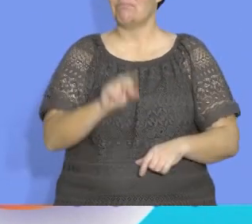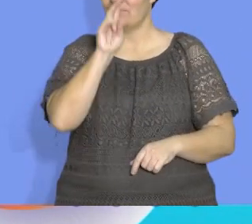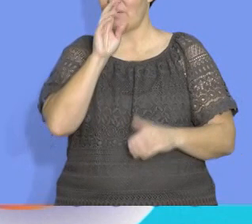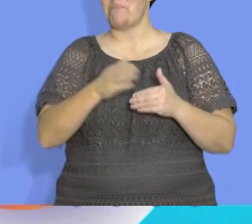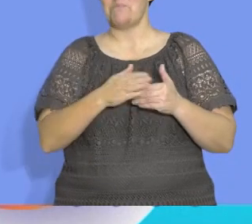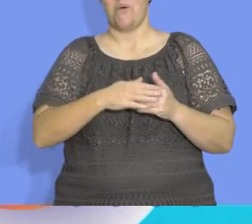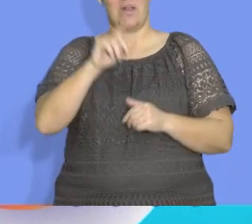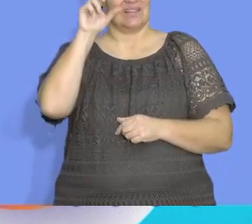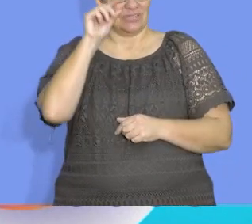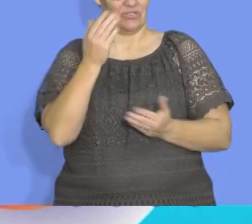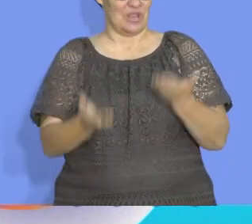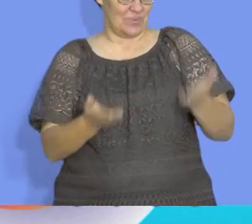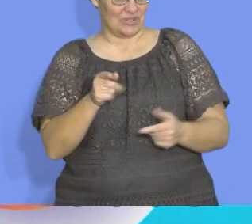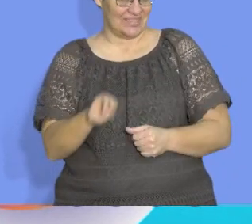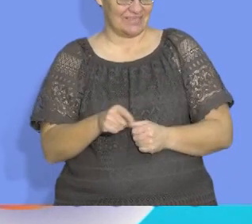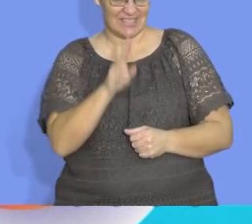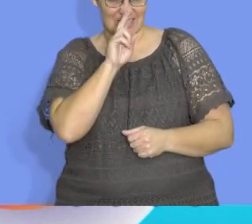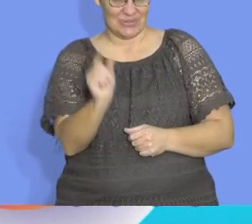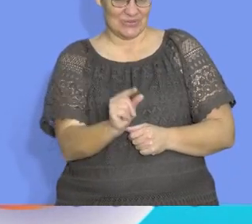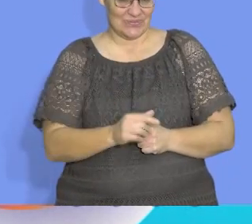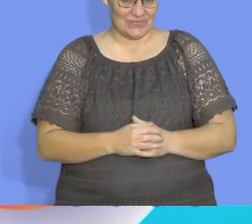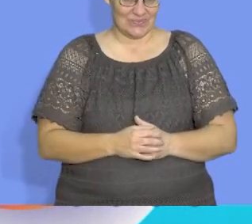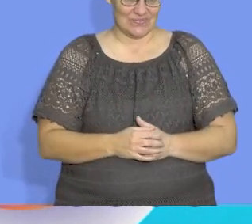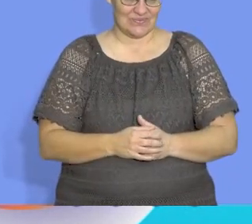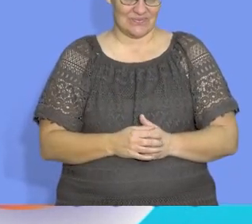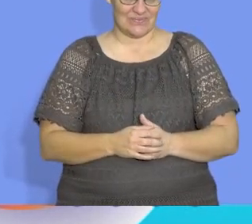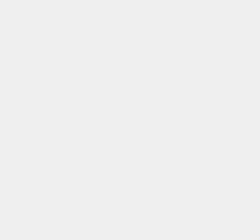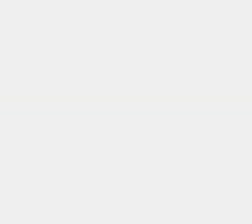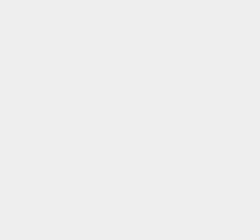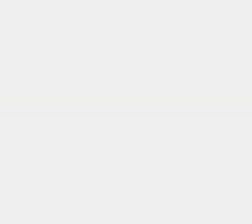come back and look at some more interesting equations. We'll see you then.